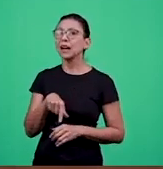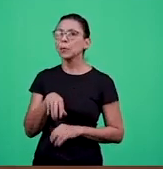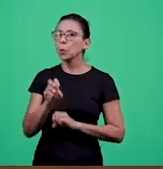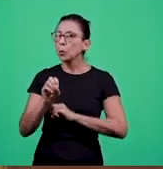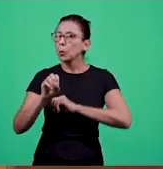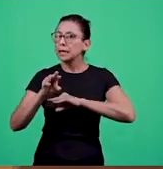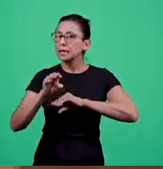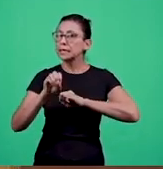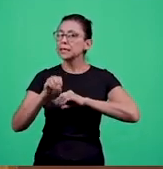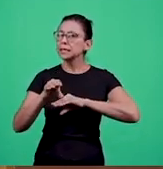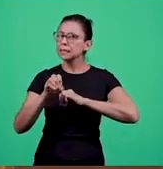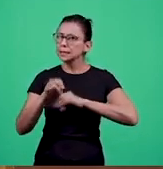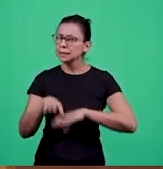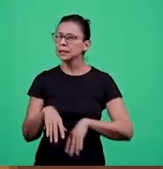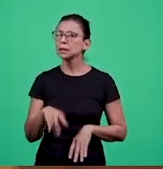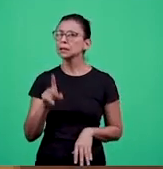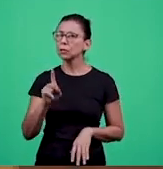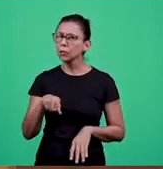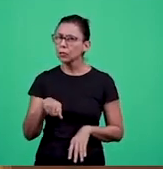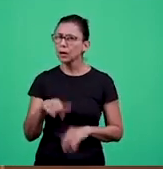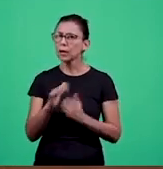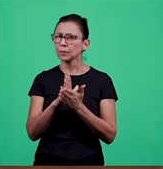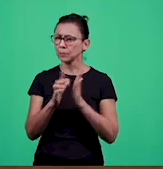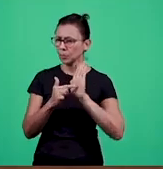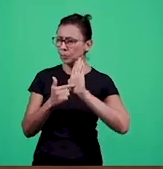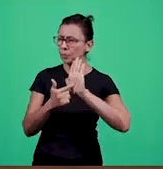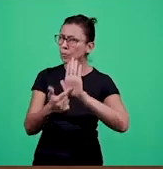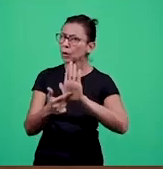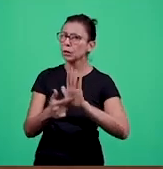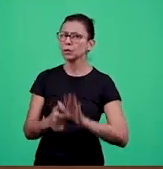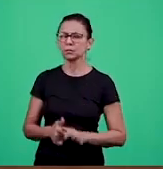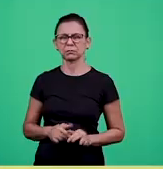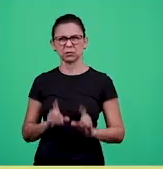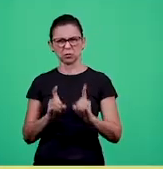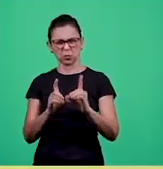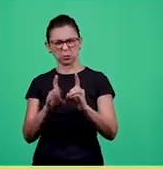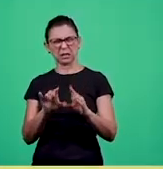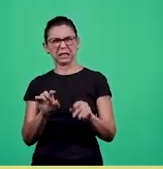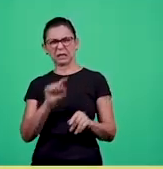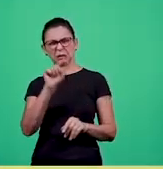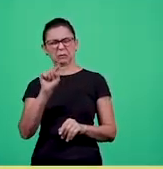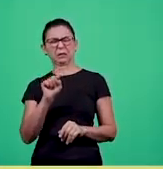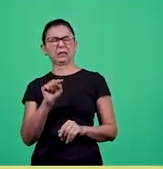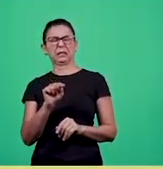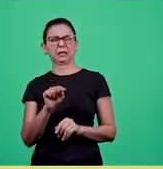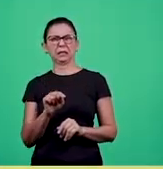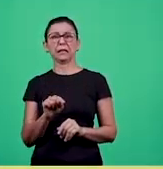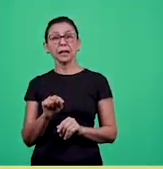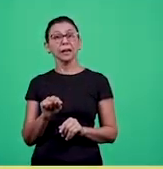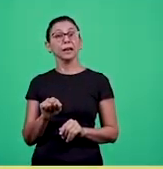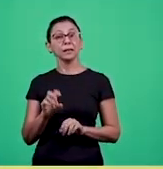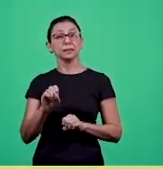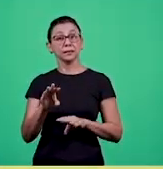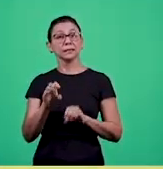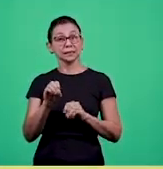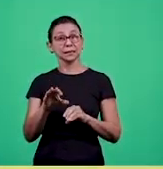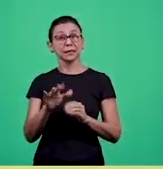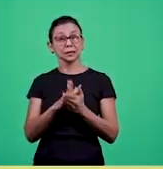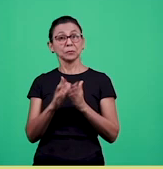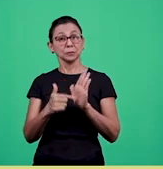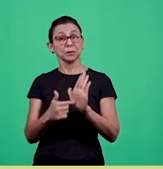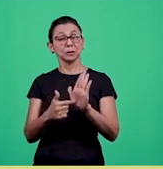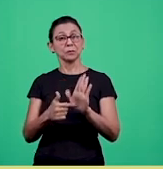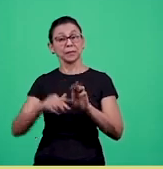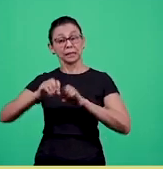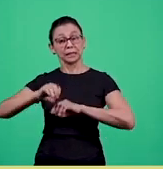Jesus is a doctrine. It's a teaching of the word of the Lord. And what is a doctrine? It's a teaching of